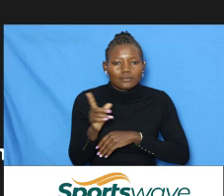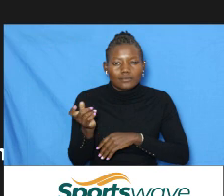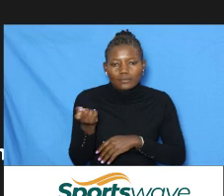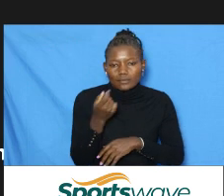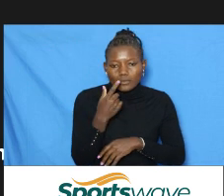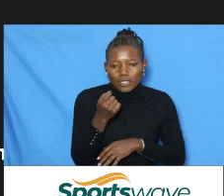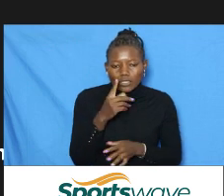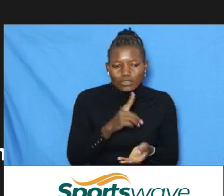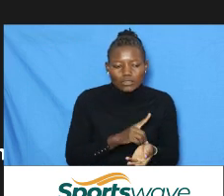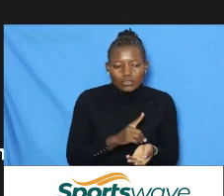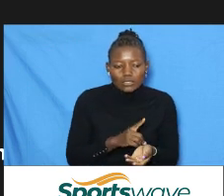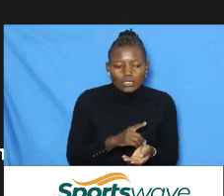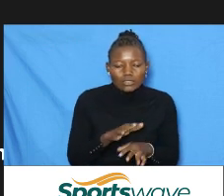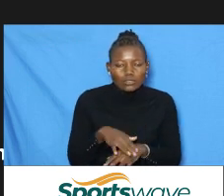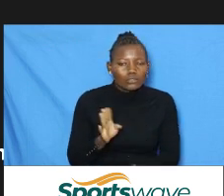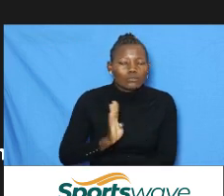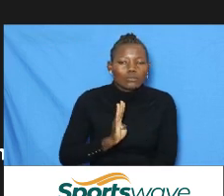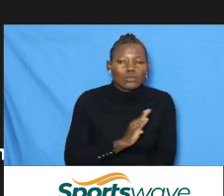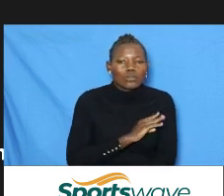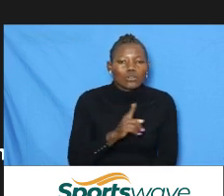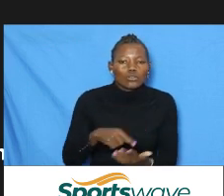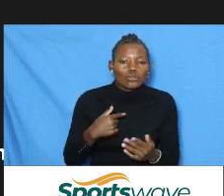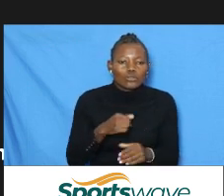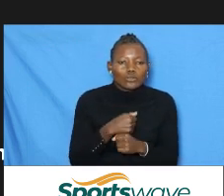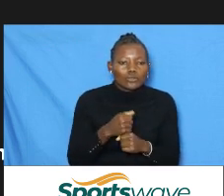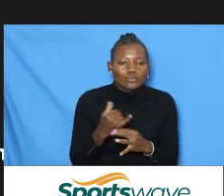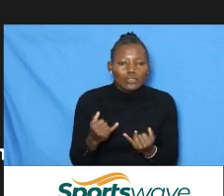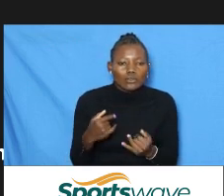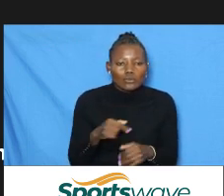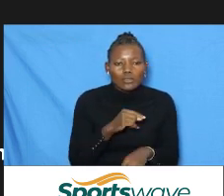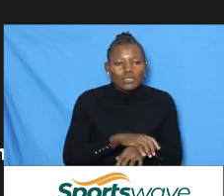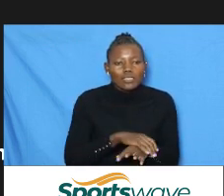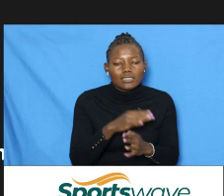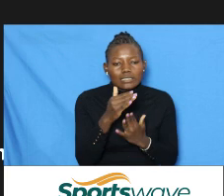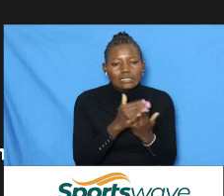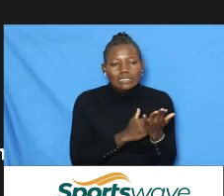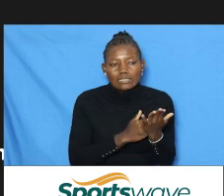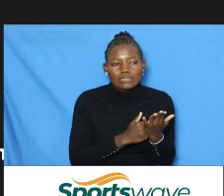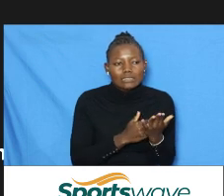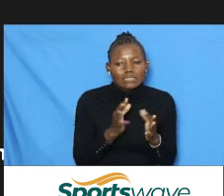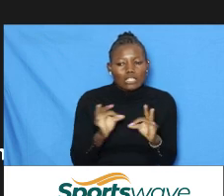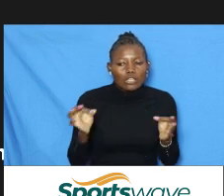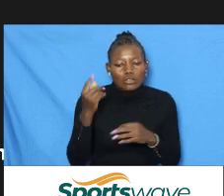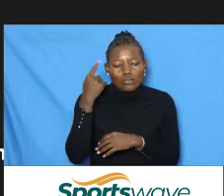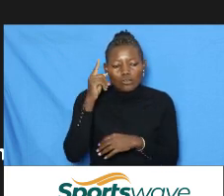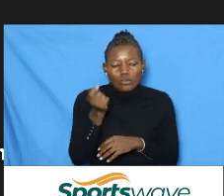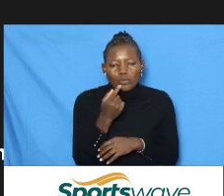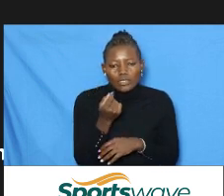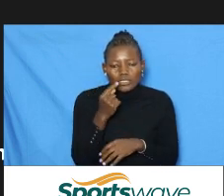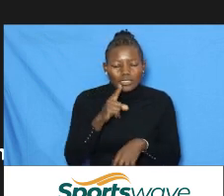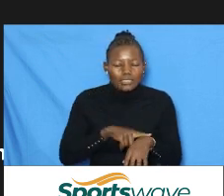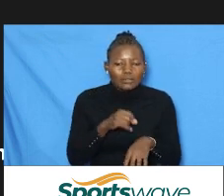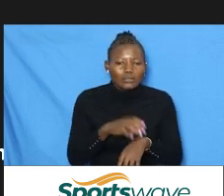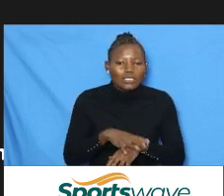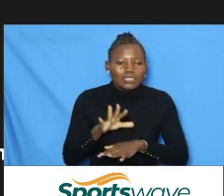on board. Like what we have done now is we're getting what's called a long list of medics. And once we get a long list of enough medics